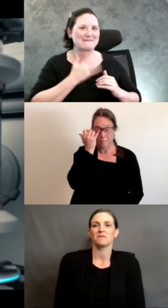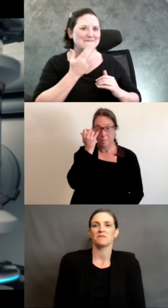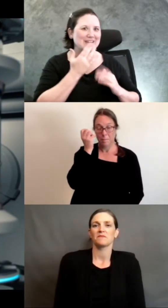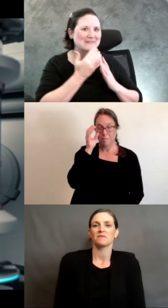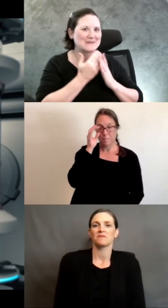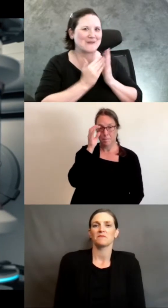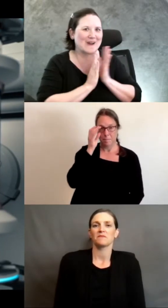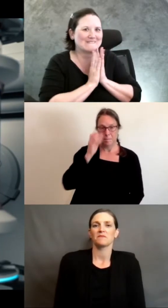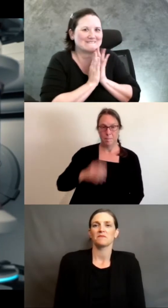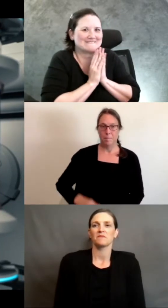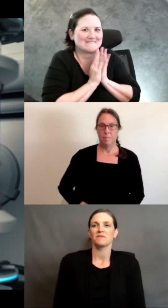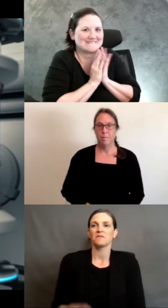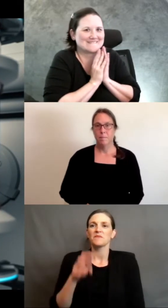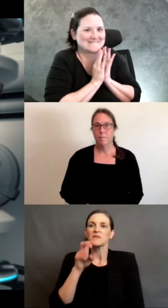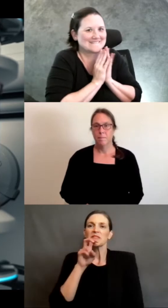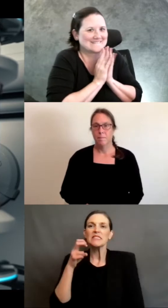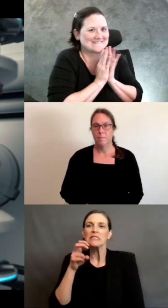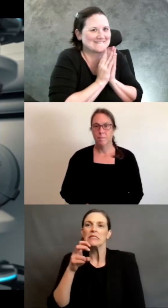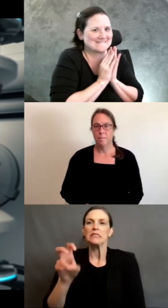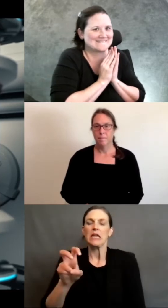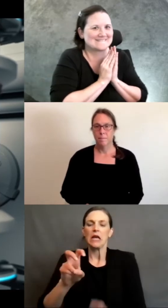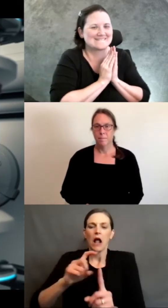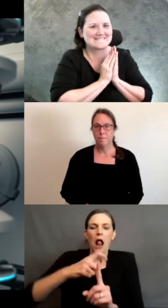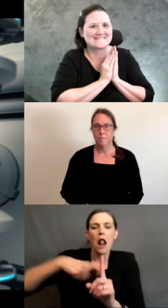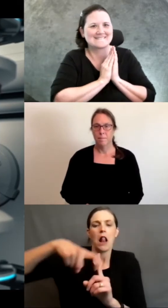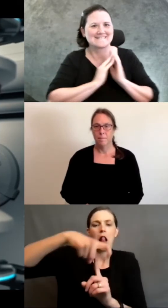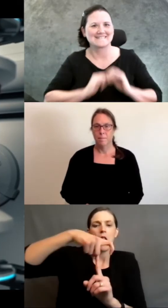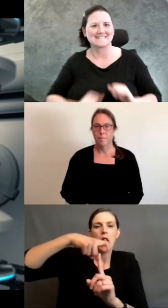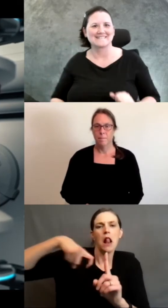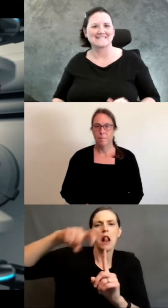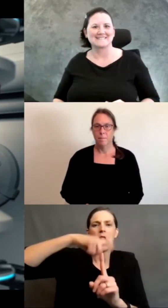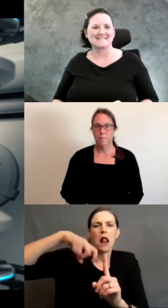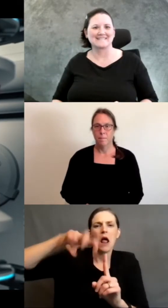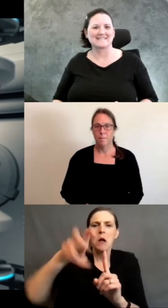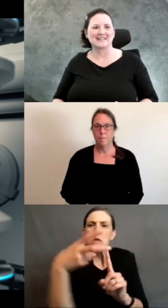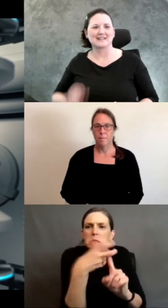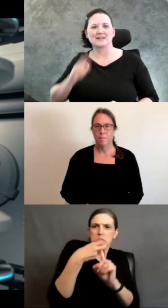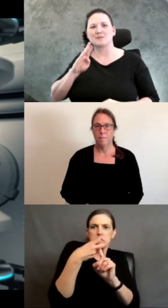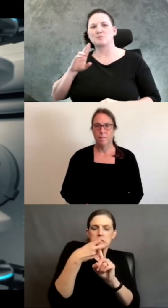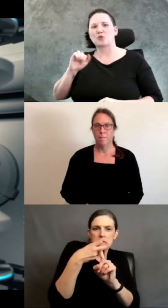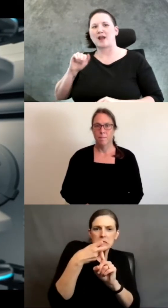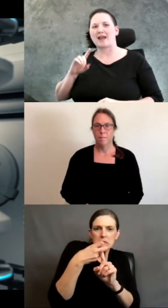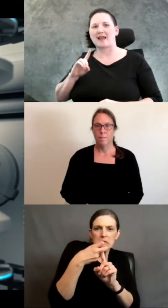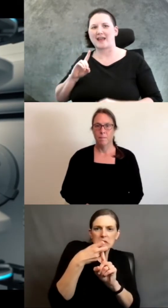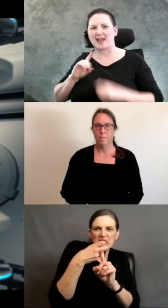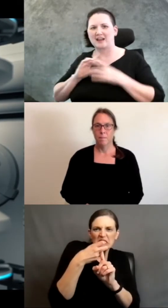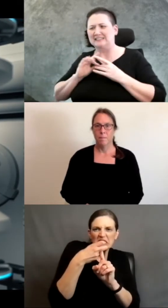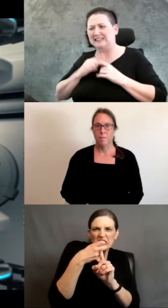The snake tightens itself around Brad. I can't.